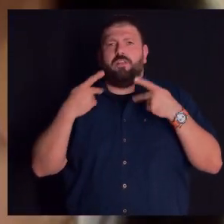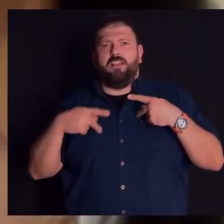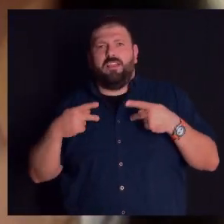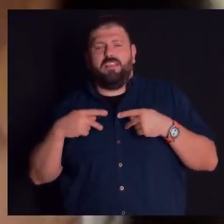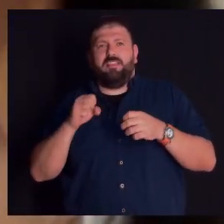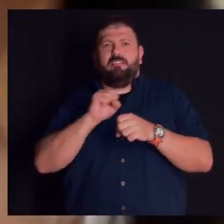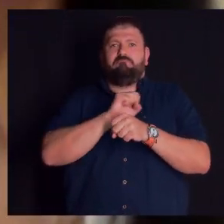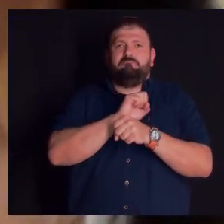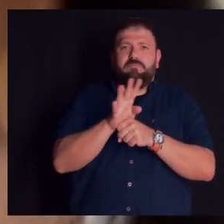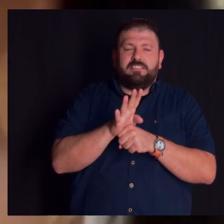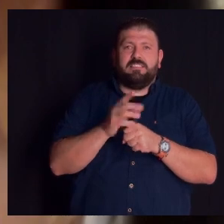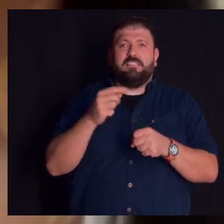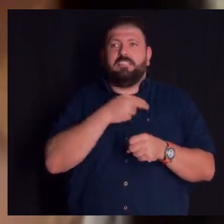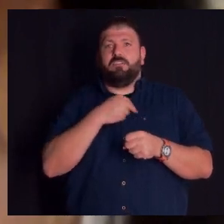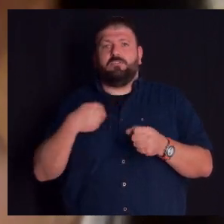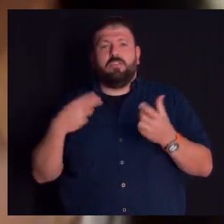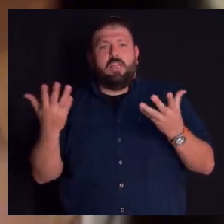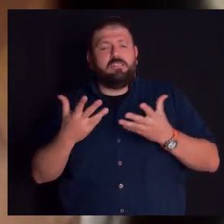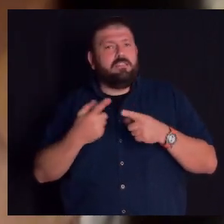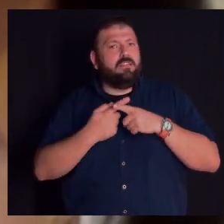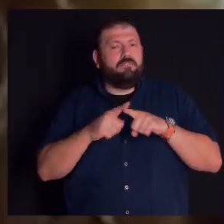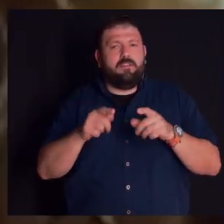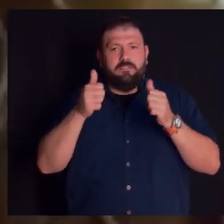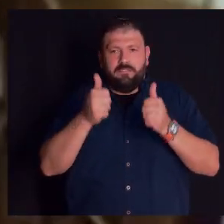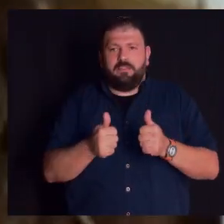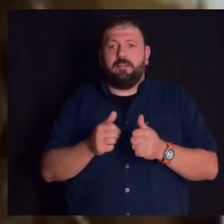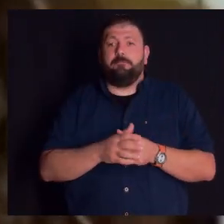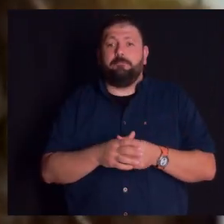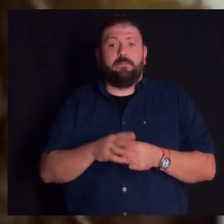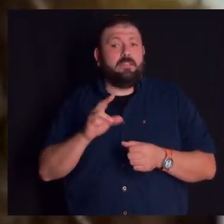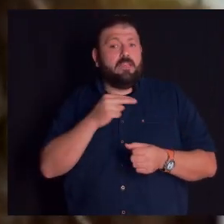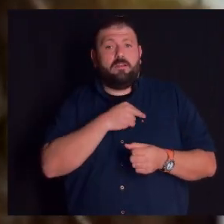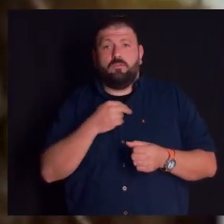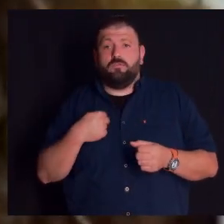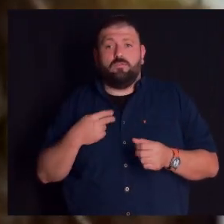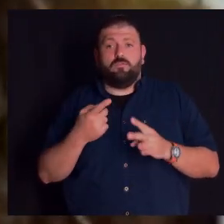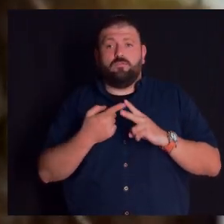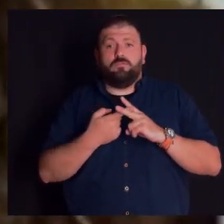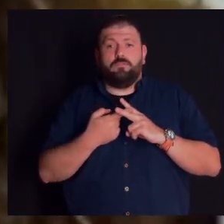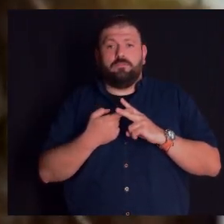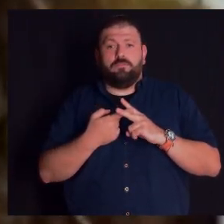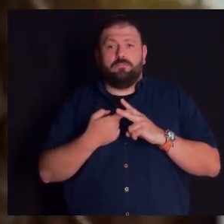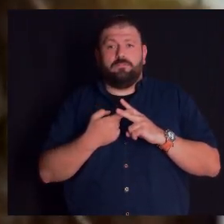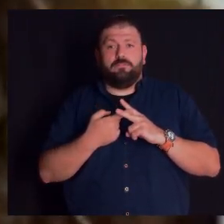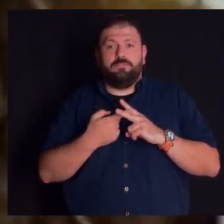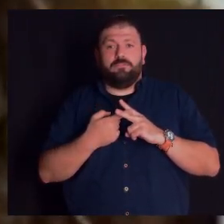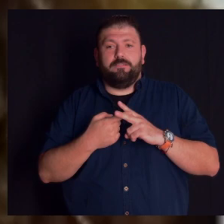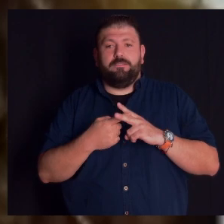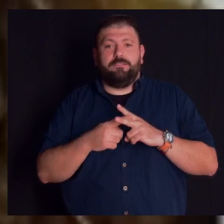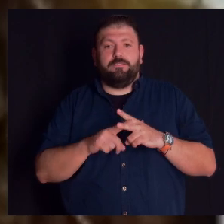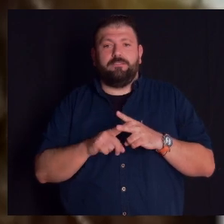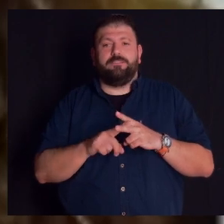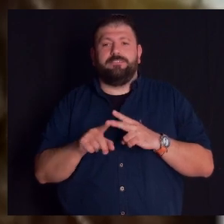goal behavior to people, and at the beginning of quarantine, you decided to do something different. Yes.